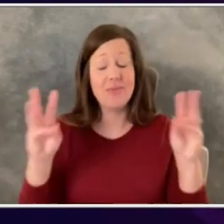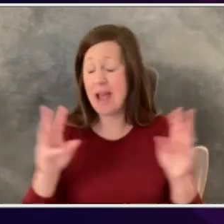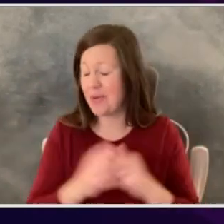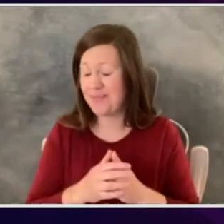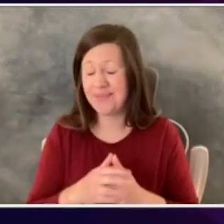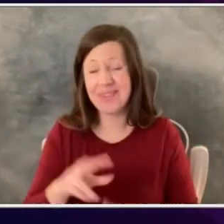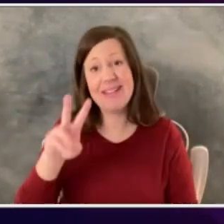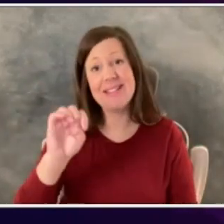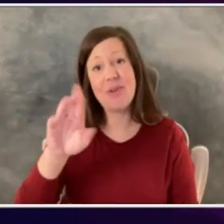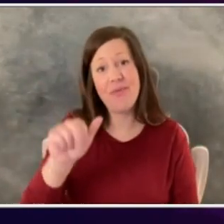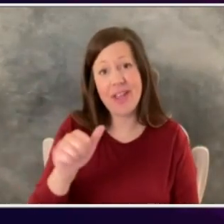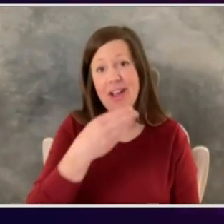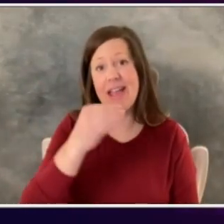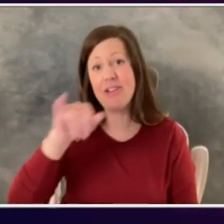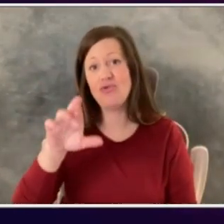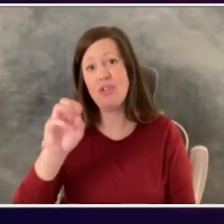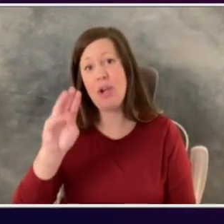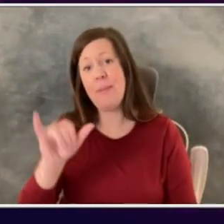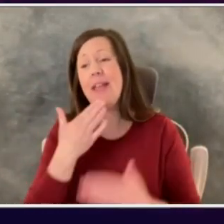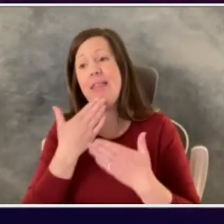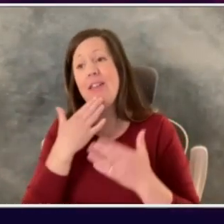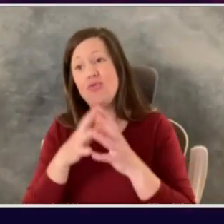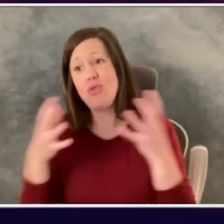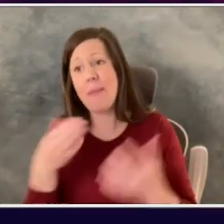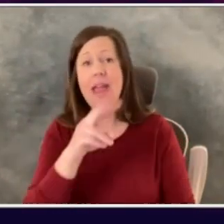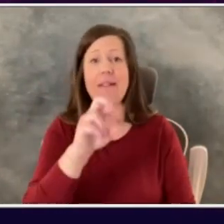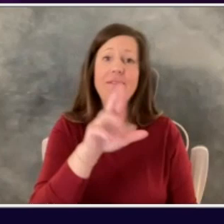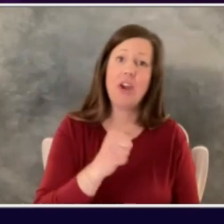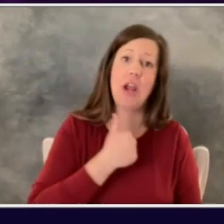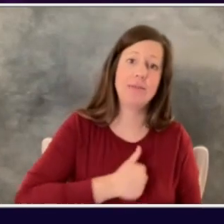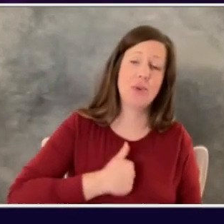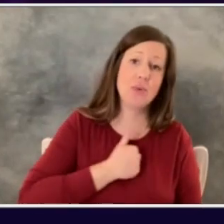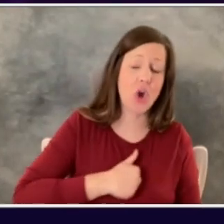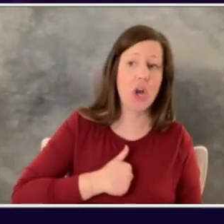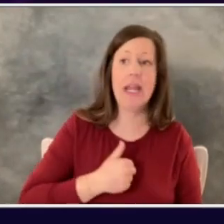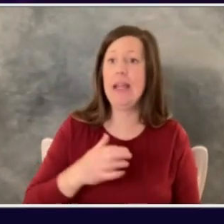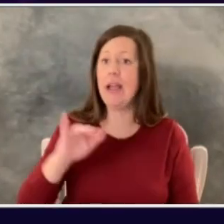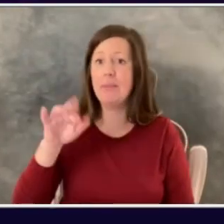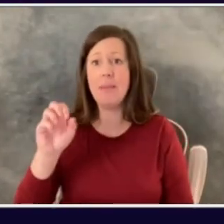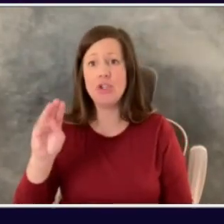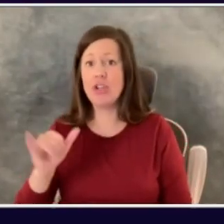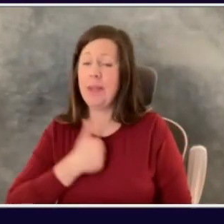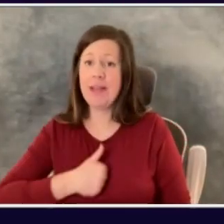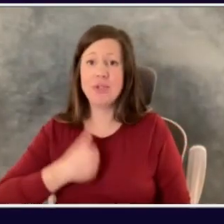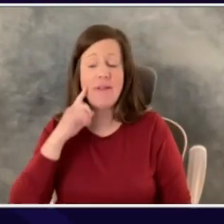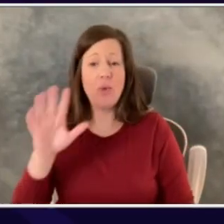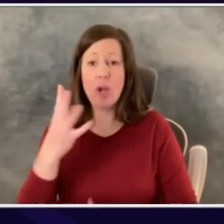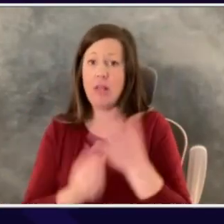Jeremy, thank you so much. And Vera, I'm sorry you're on this journey. Jeremy, I'm so sorry for your loss. But what an